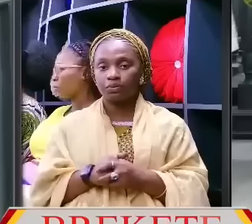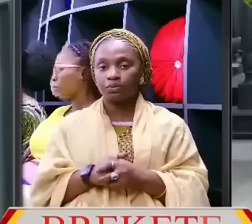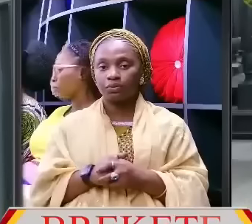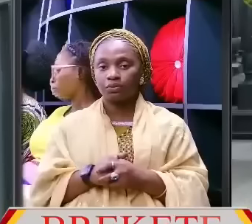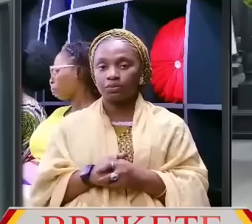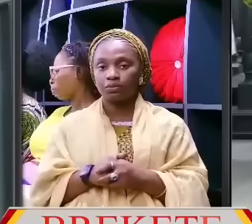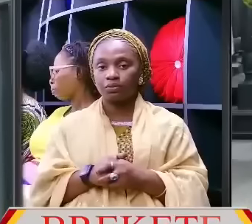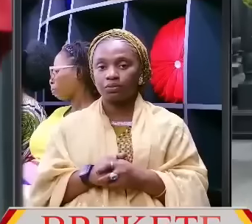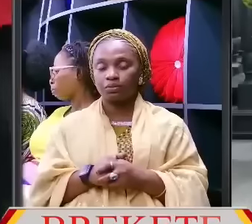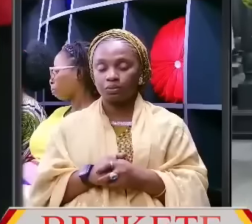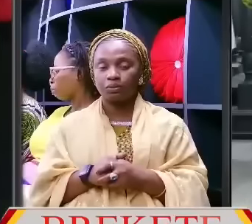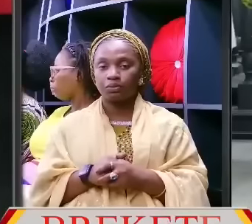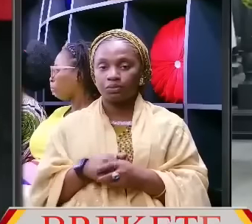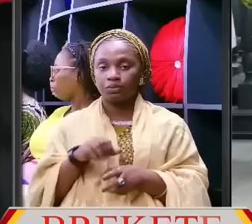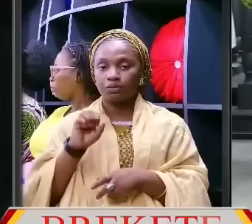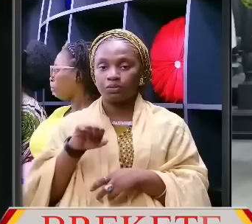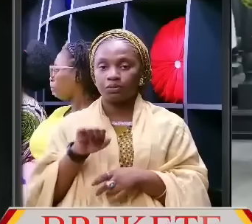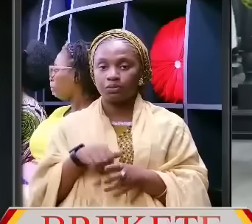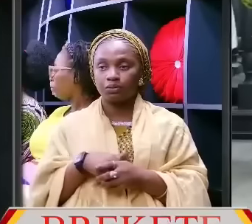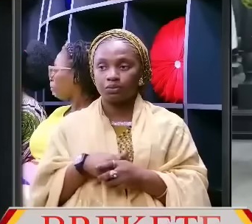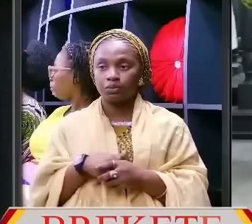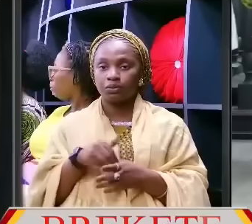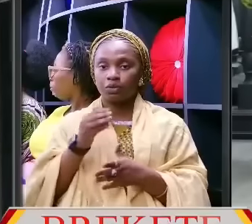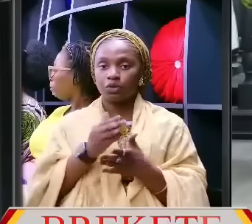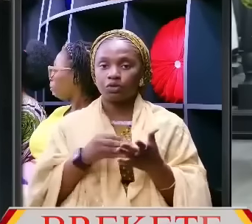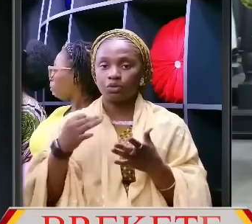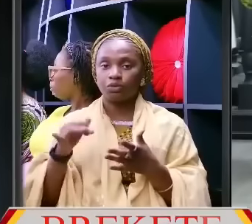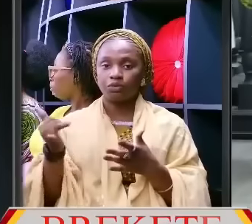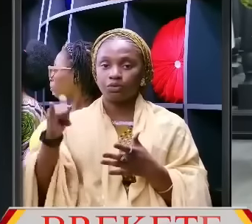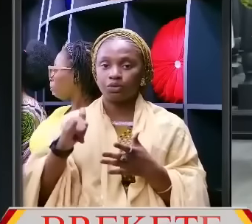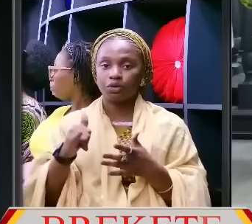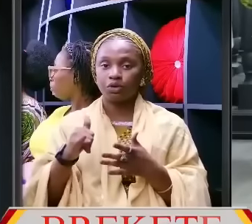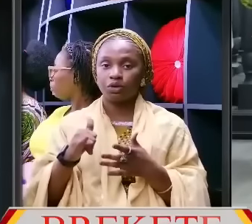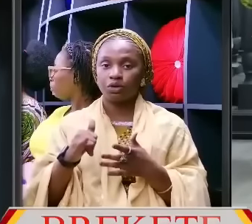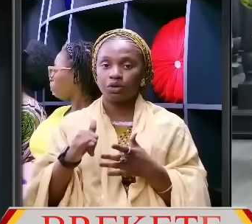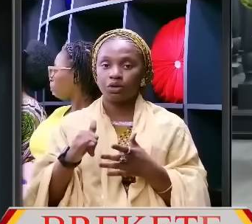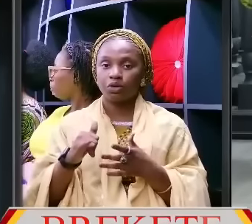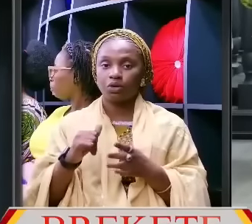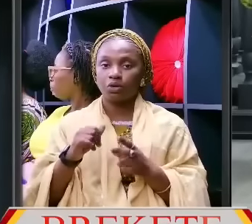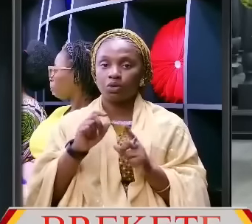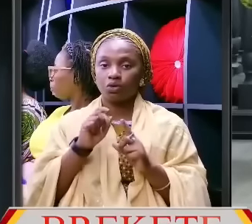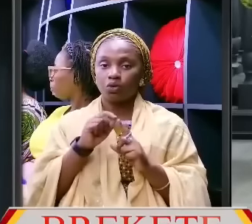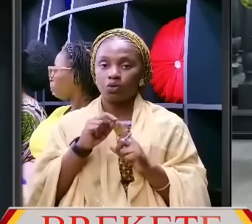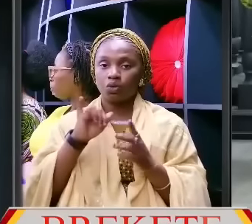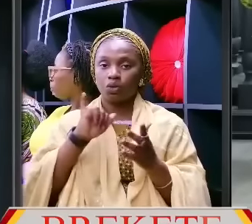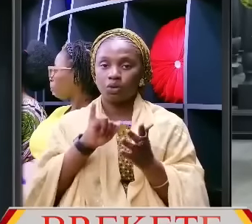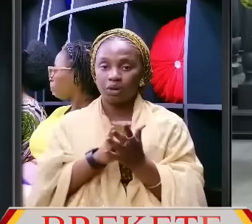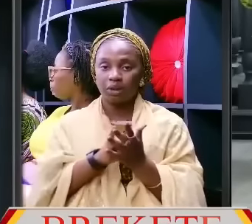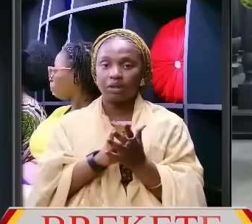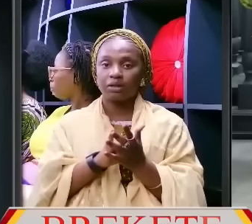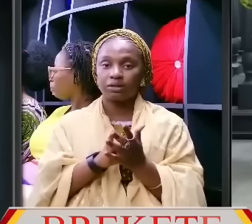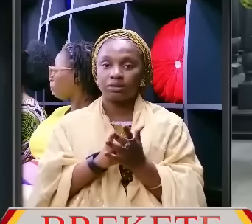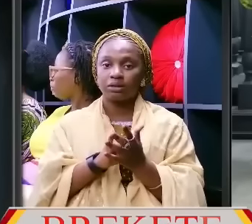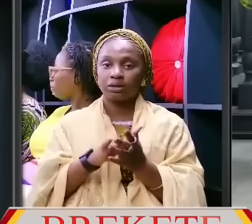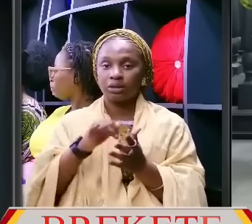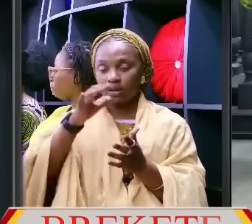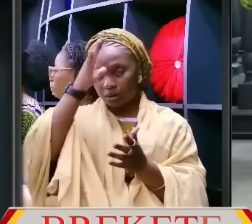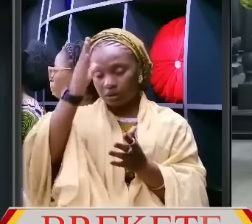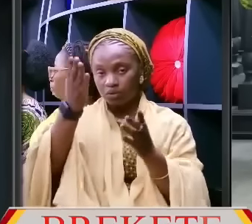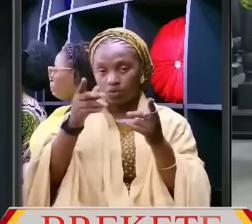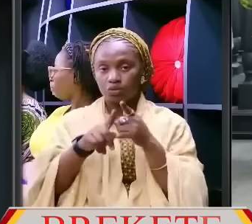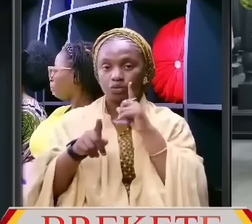I hope now they follow. Some of the words where daddy won't talk, now me where they close to them, they hear